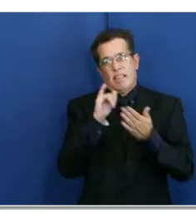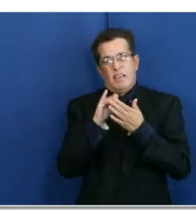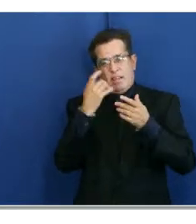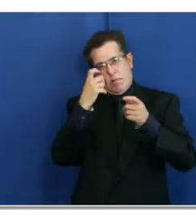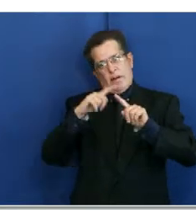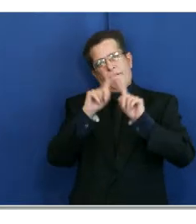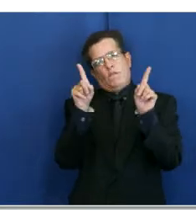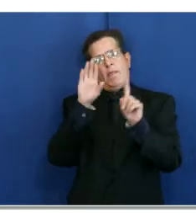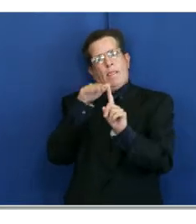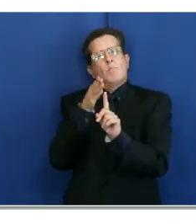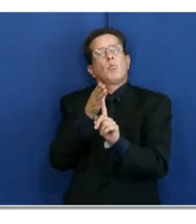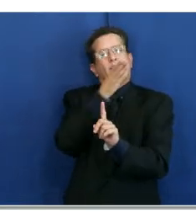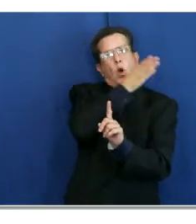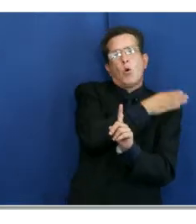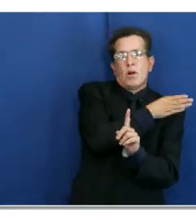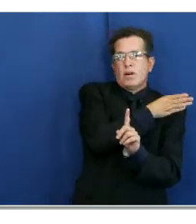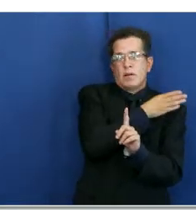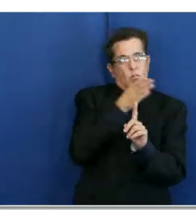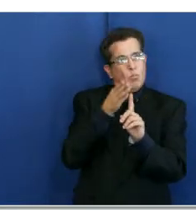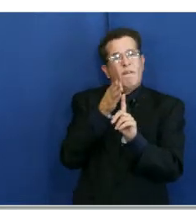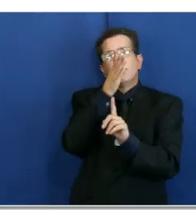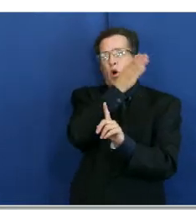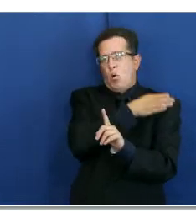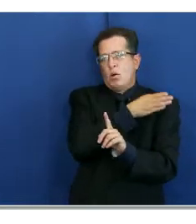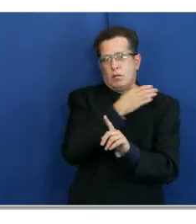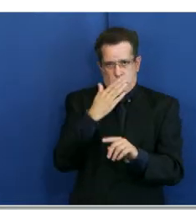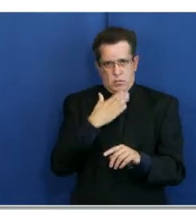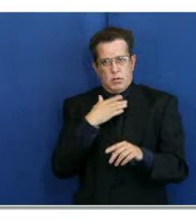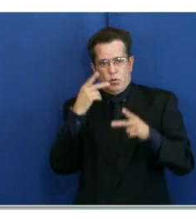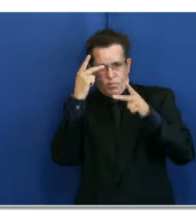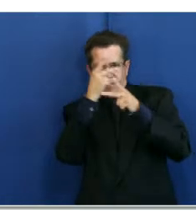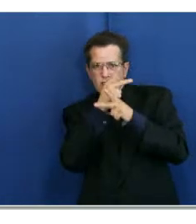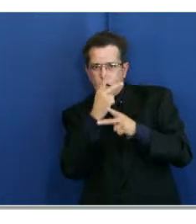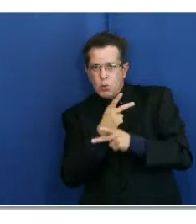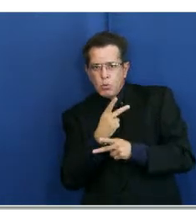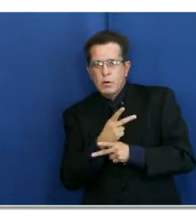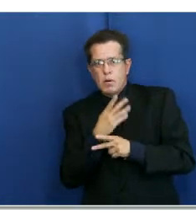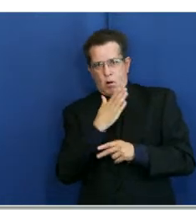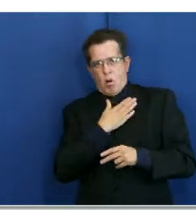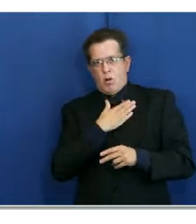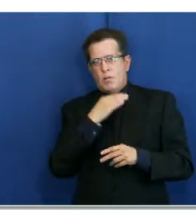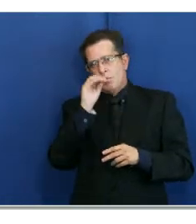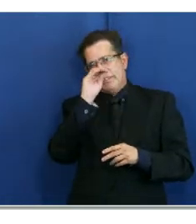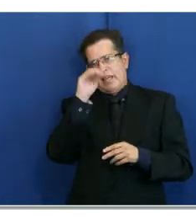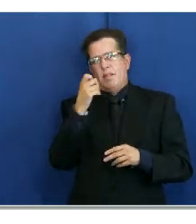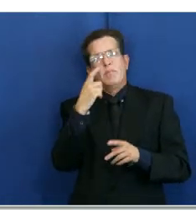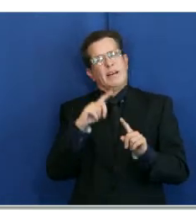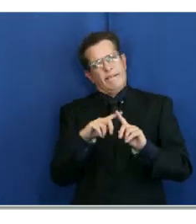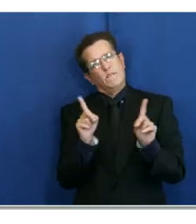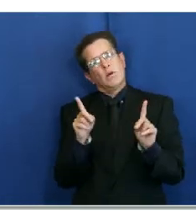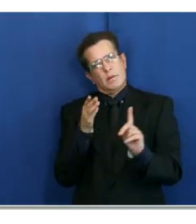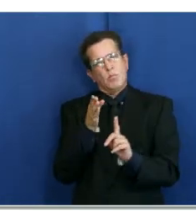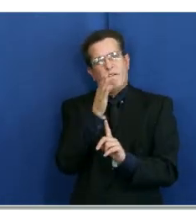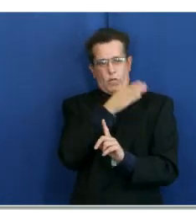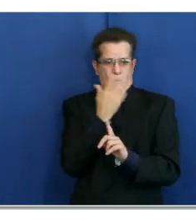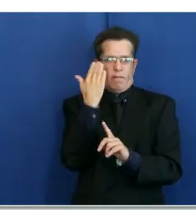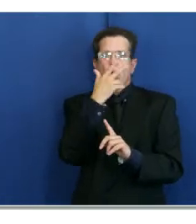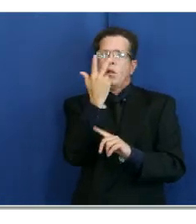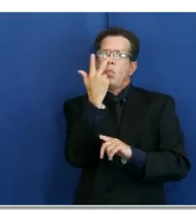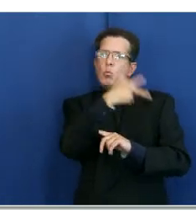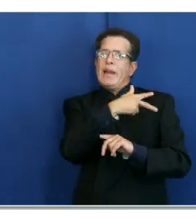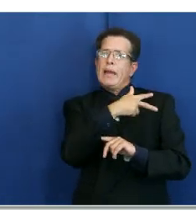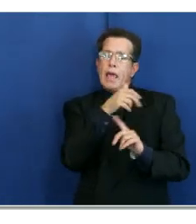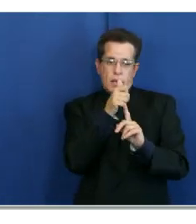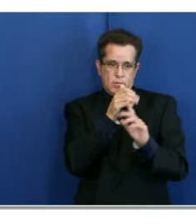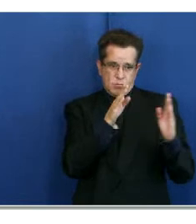prior case rate. Previously, the case rate was calculated beginning with a 3-day lag and then